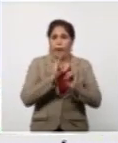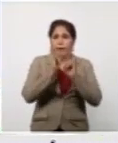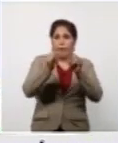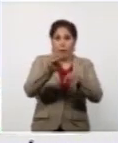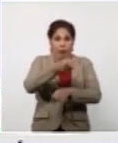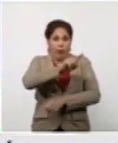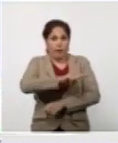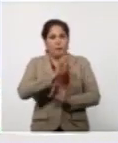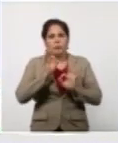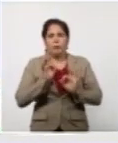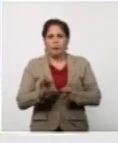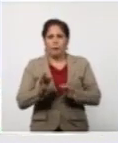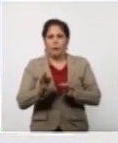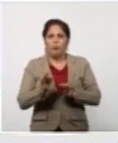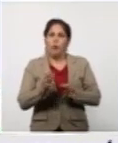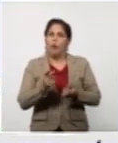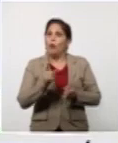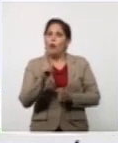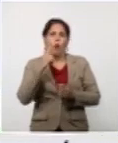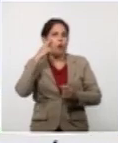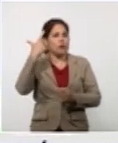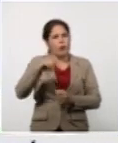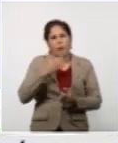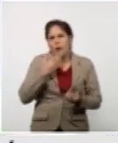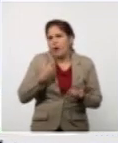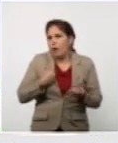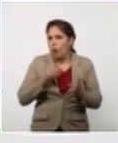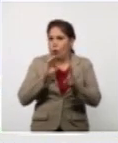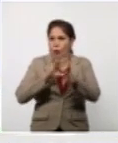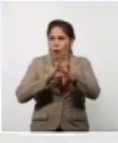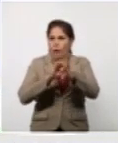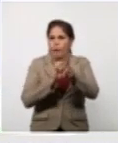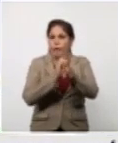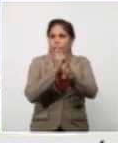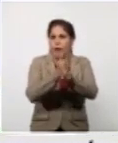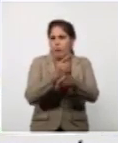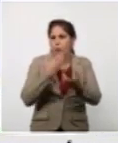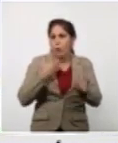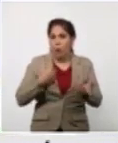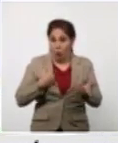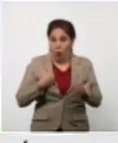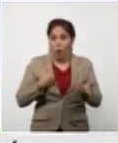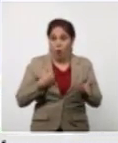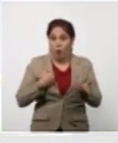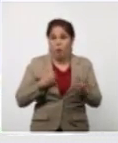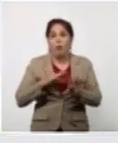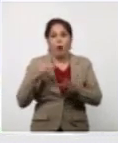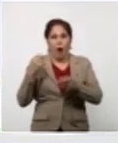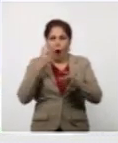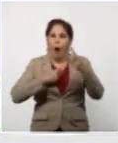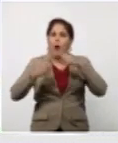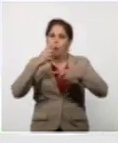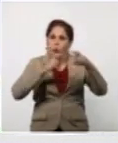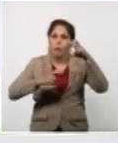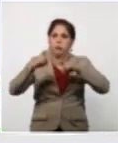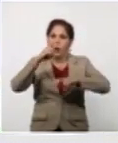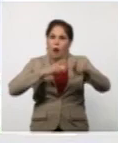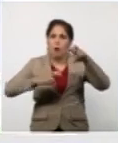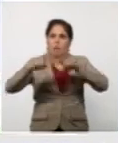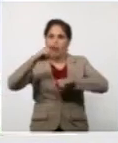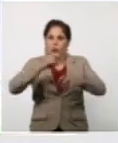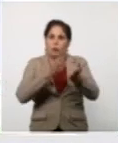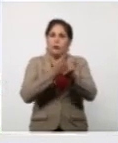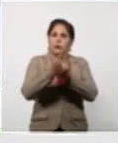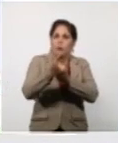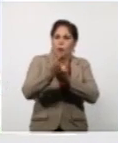the identification of their source of infection. The investigation continued, and today we have 62 people